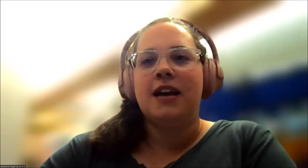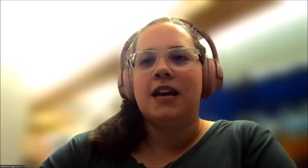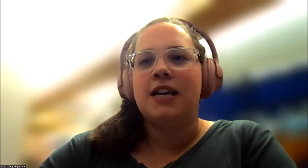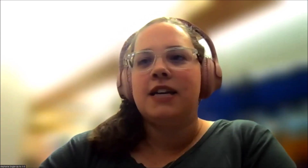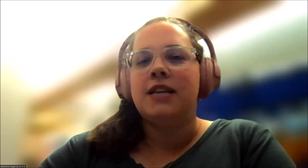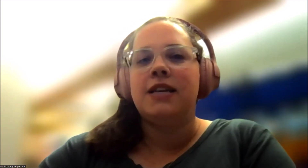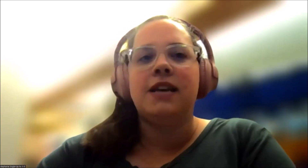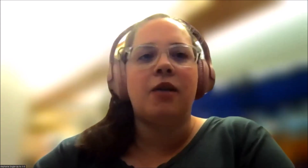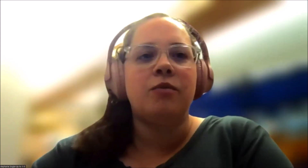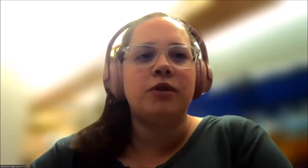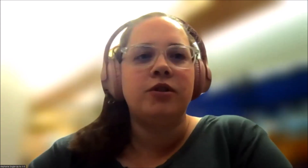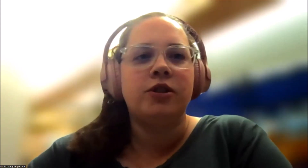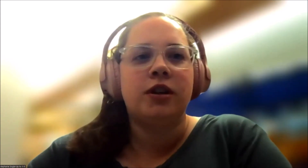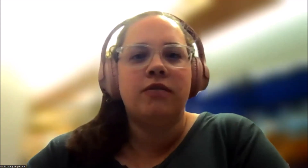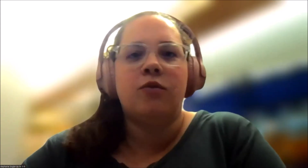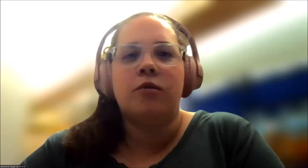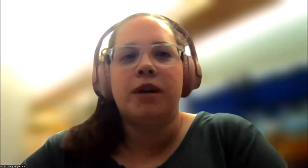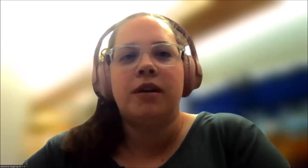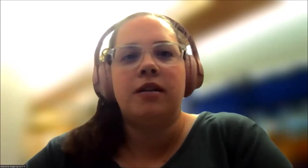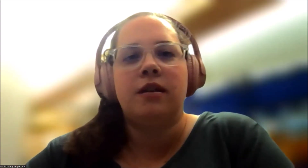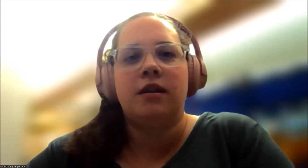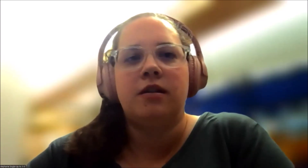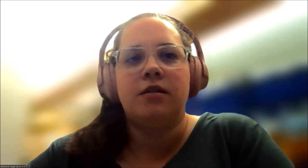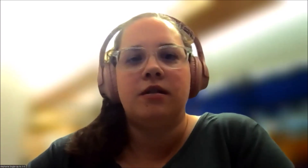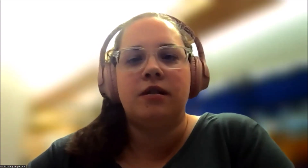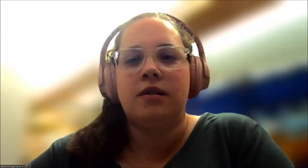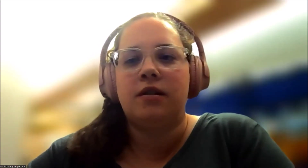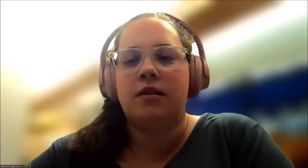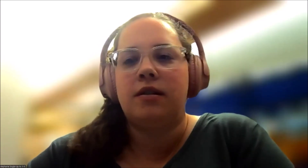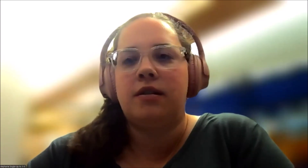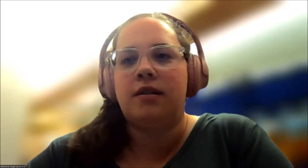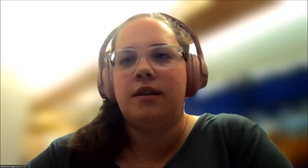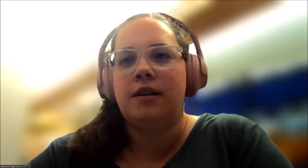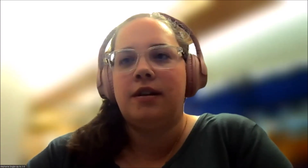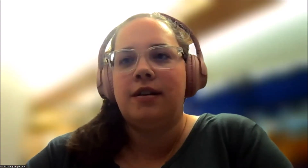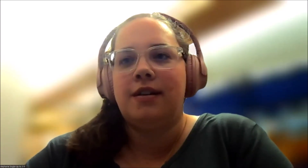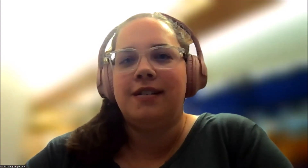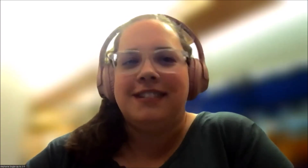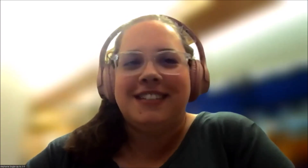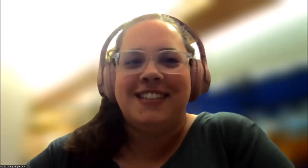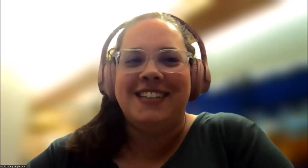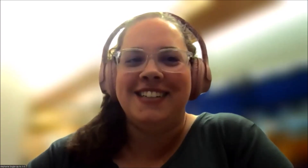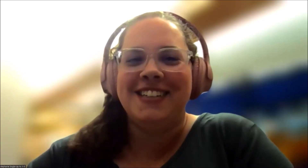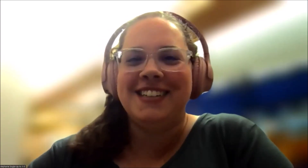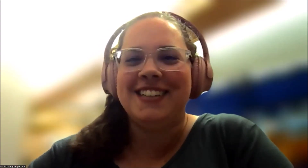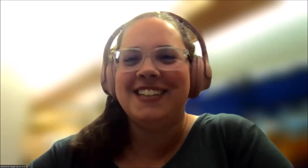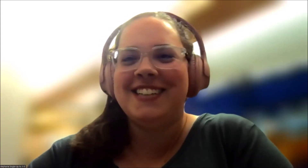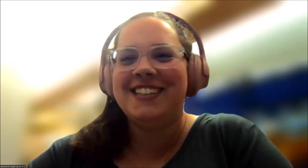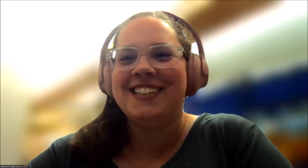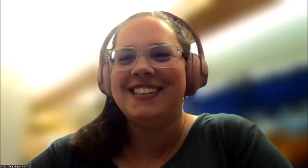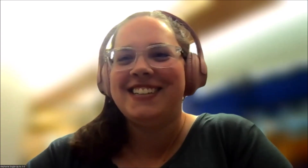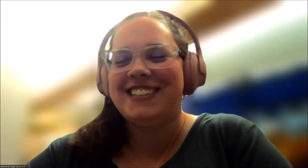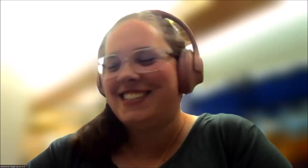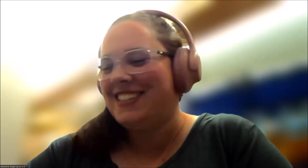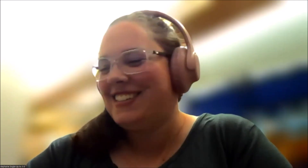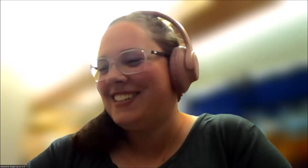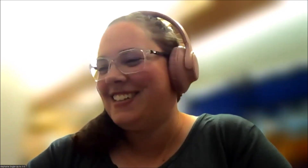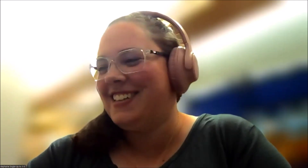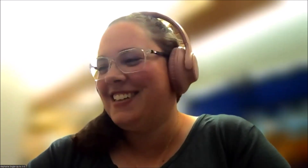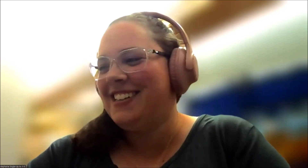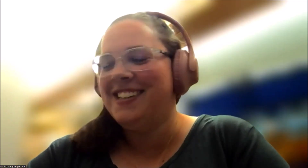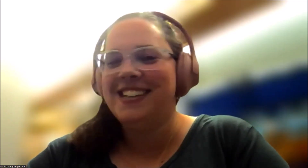or are you going to share? Yeah, will you share for me? Thank you. Gosh, did I say that? I would have had it pulled